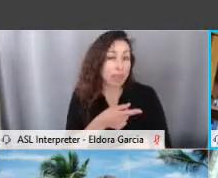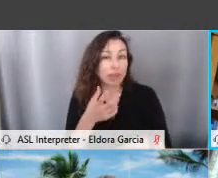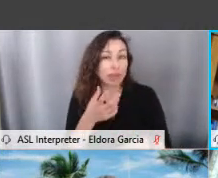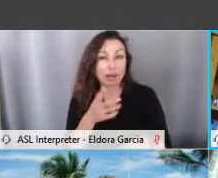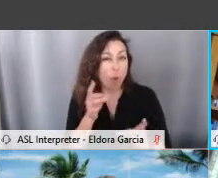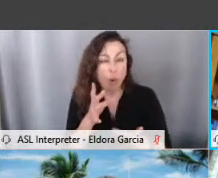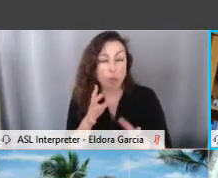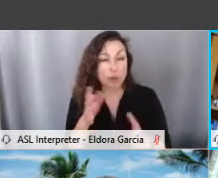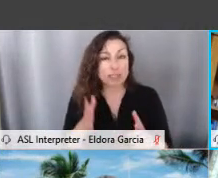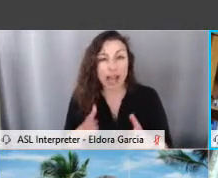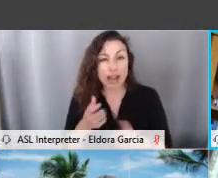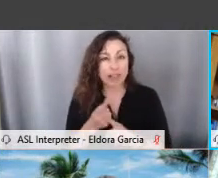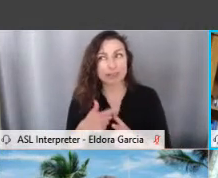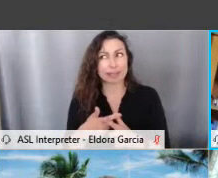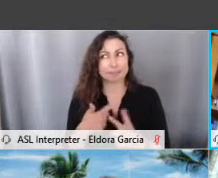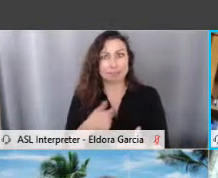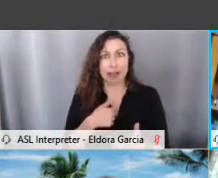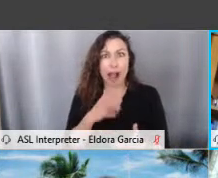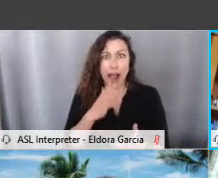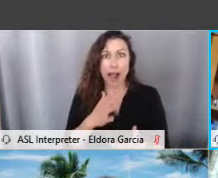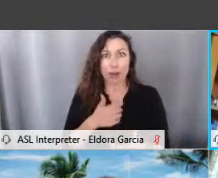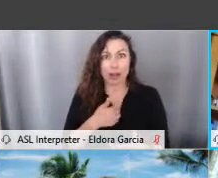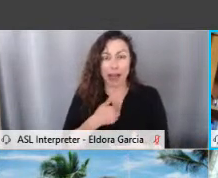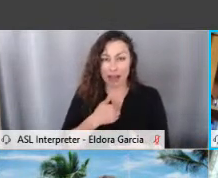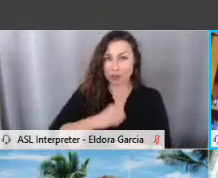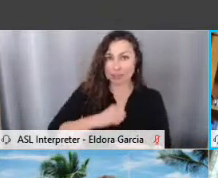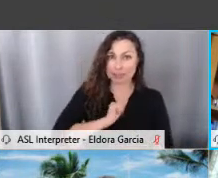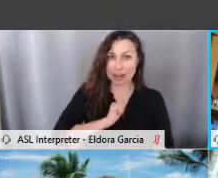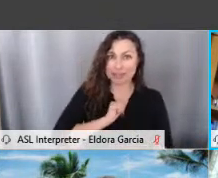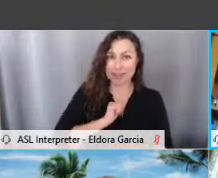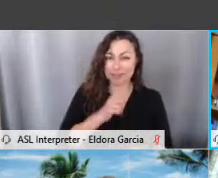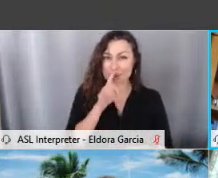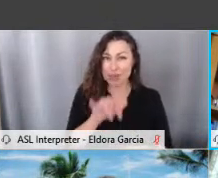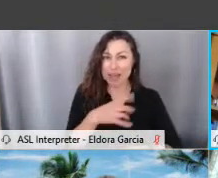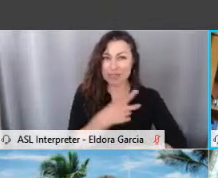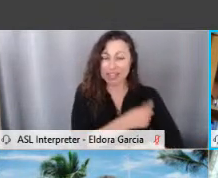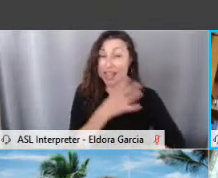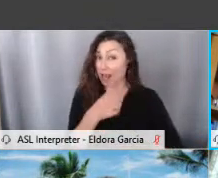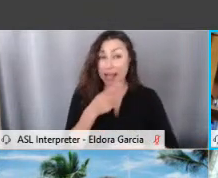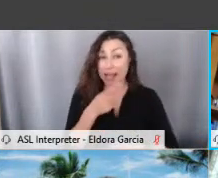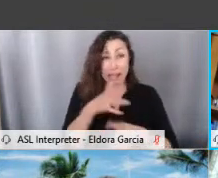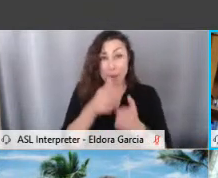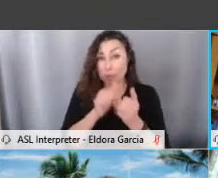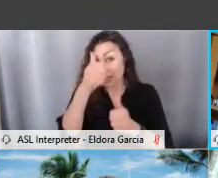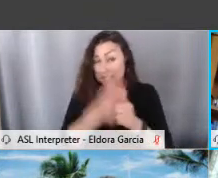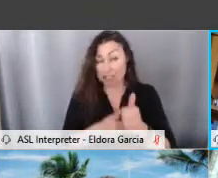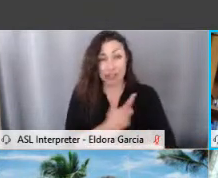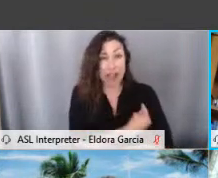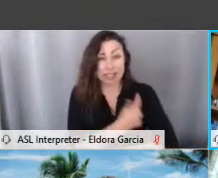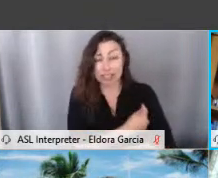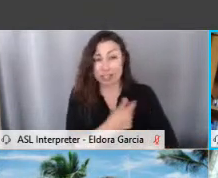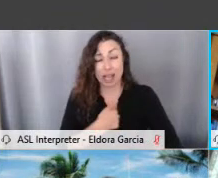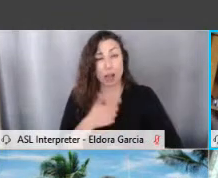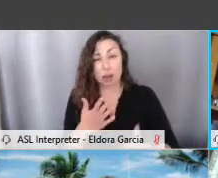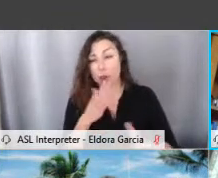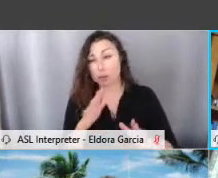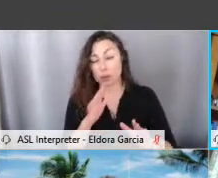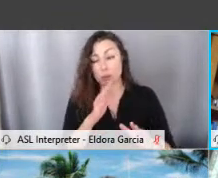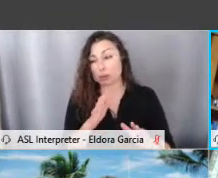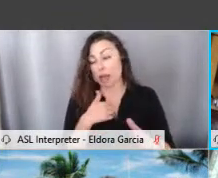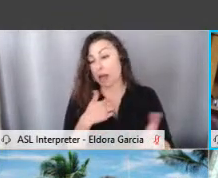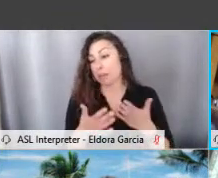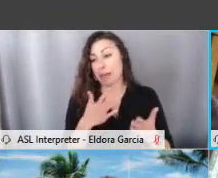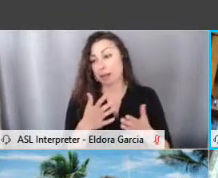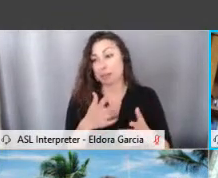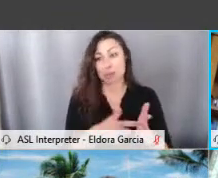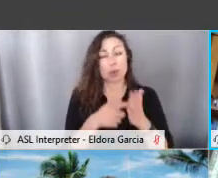they're horrible side effects, well, I'm going to have resistance to the vaccine, and I keep up with every single vaccine now. I'll probably be, I may end